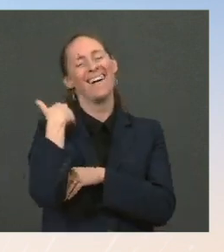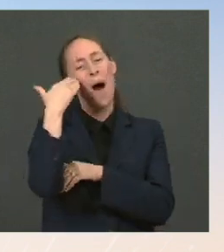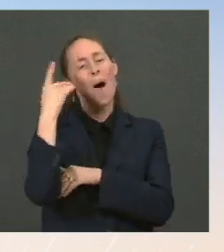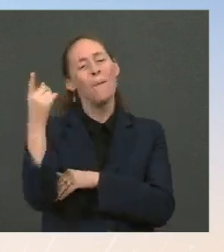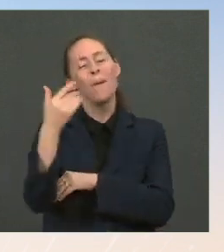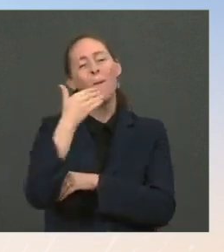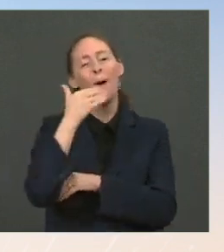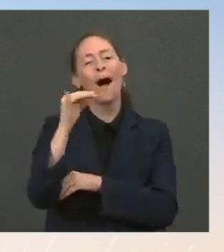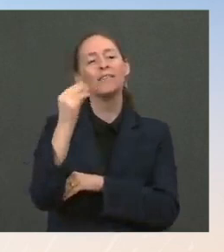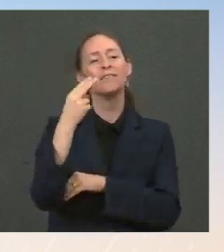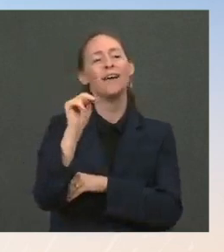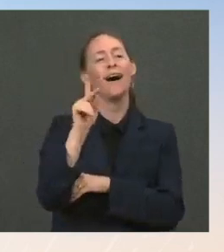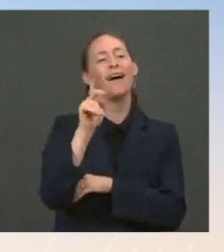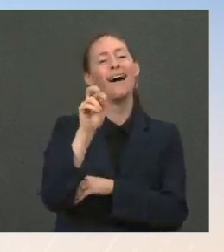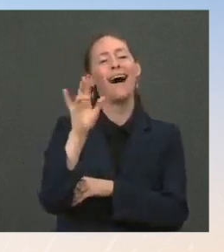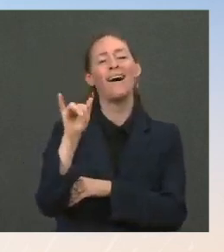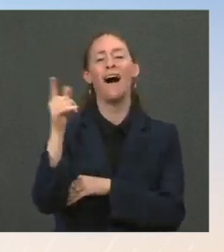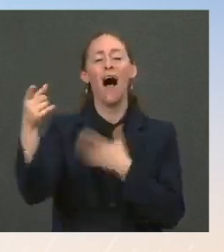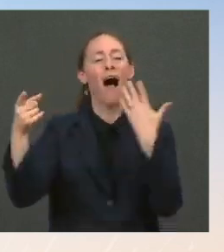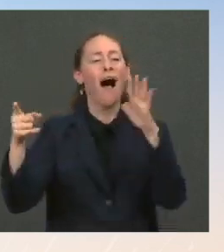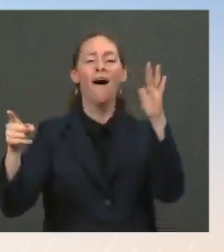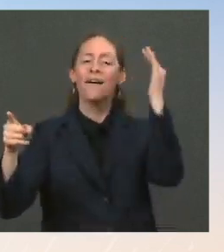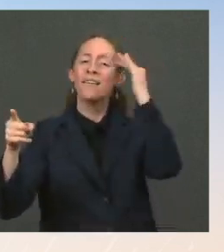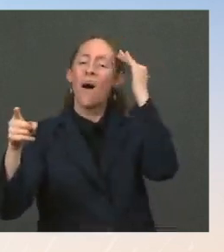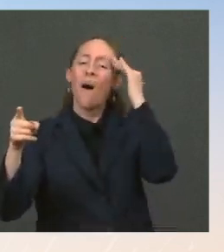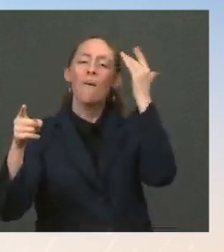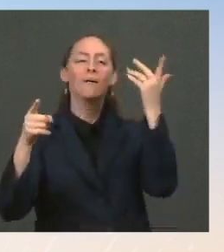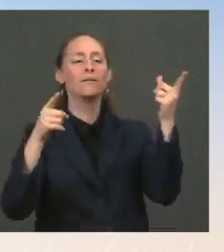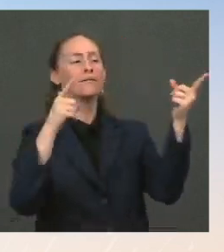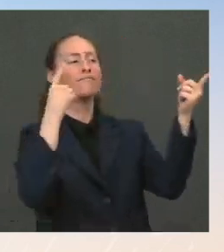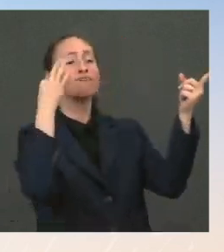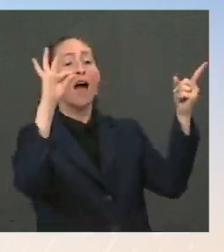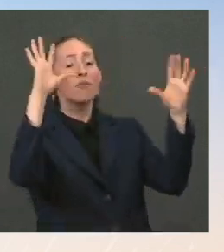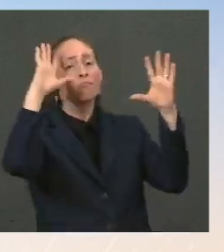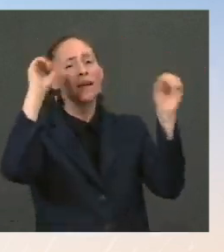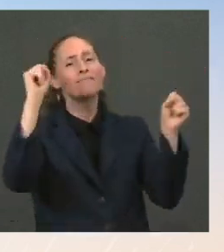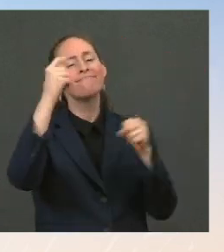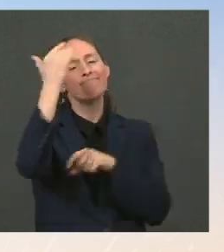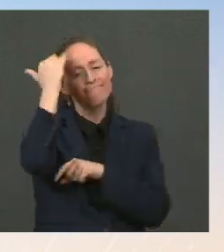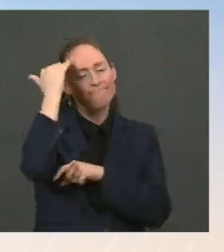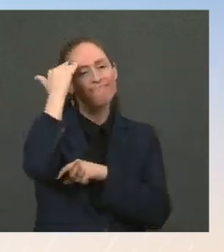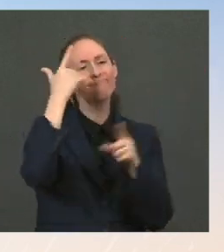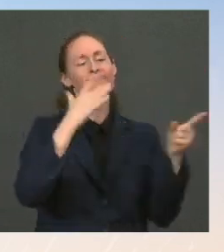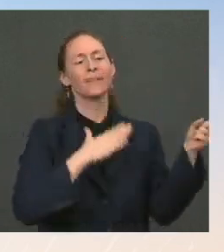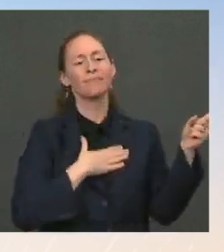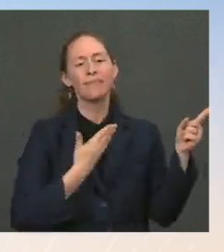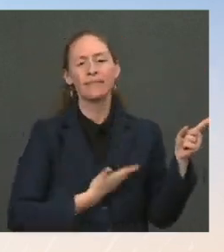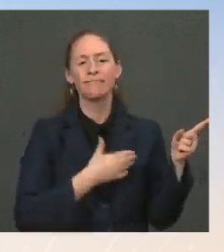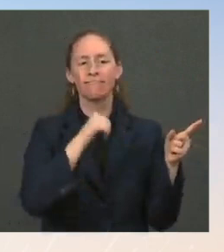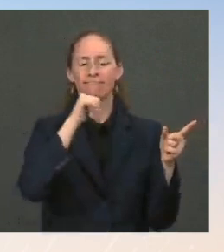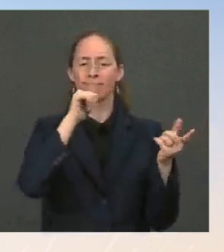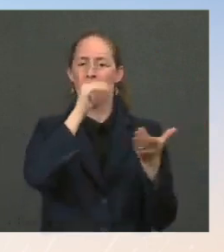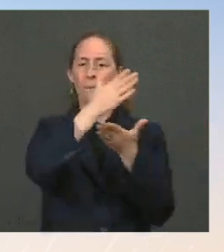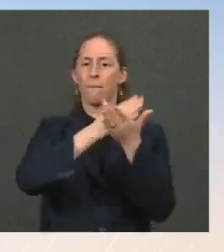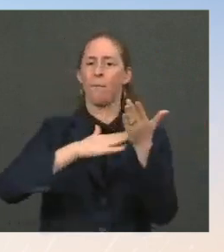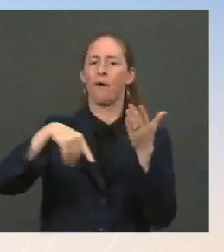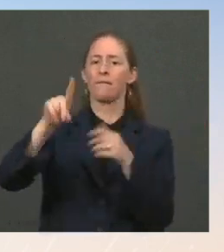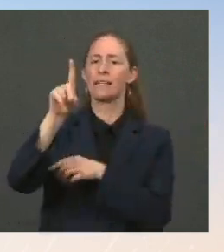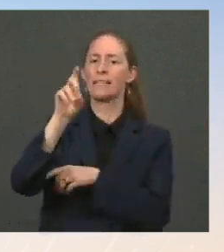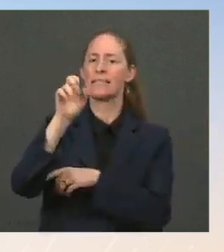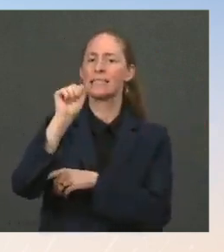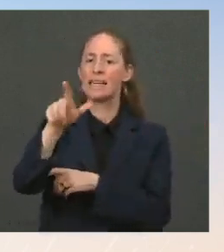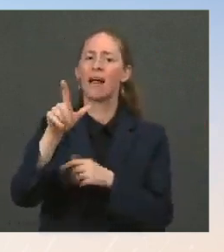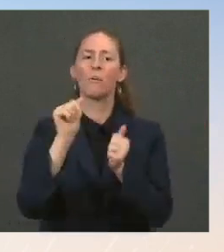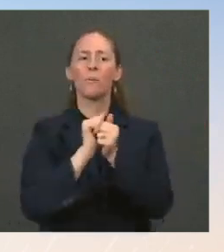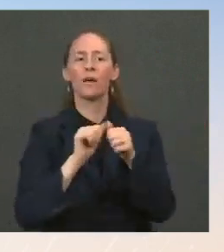of course, was aware, the president, of the French being displeased about the deal with the Australians. John Kerry